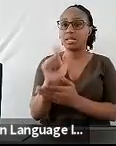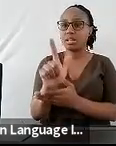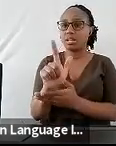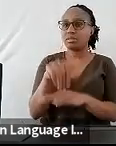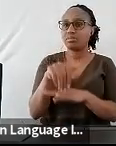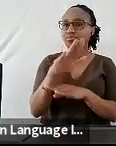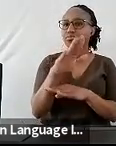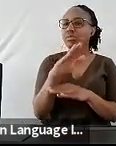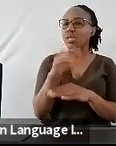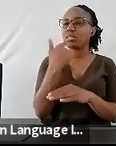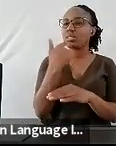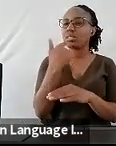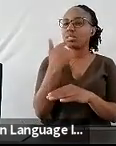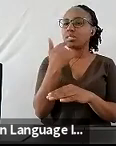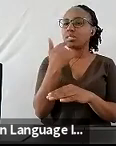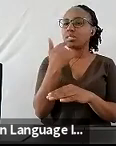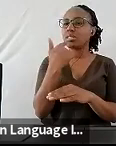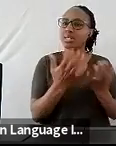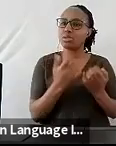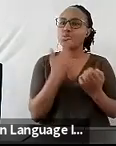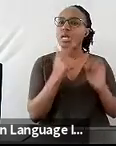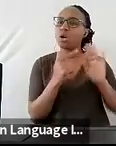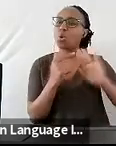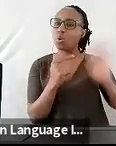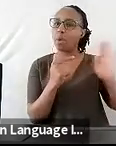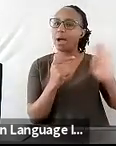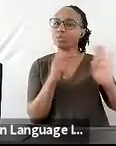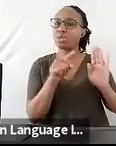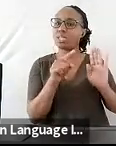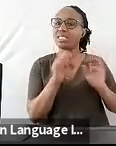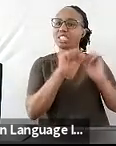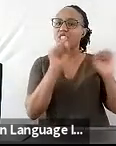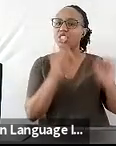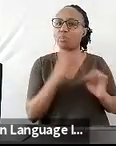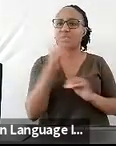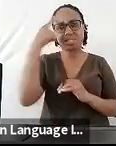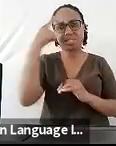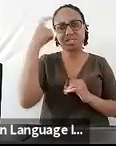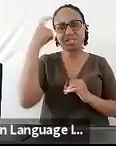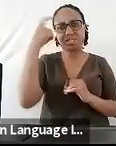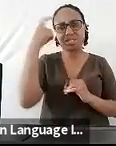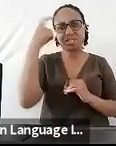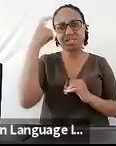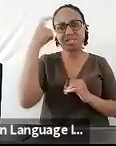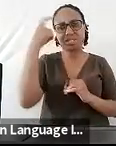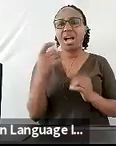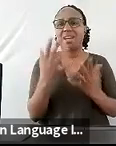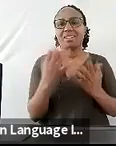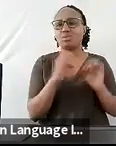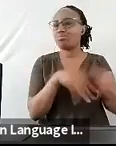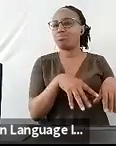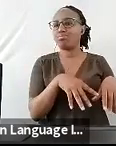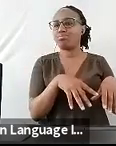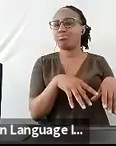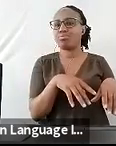this shape of this dream. I need to say goodbye to the shape of this dream. I think that it's time to let it go. It's